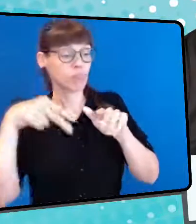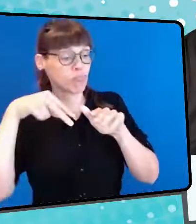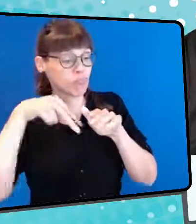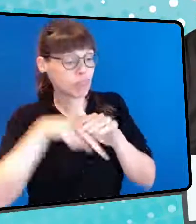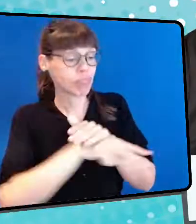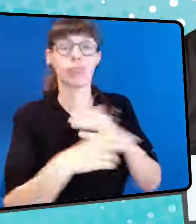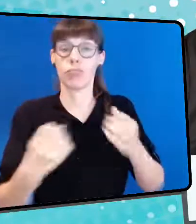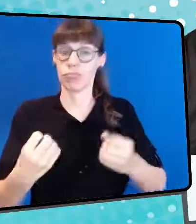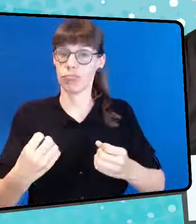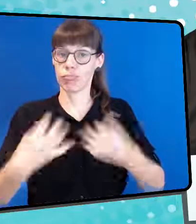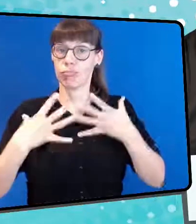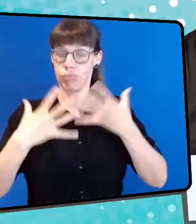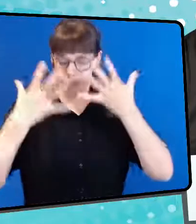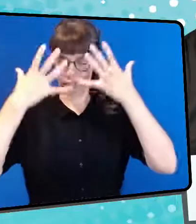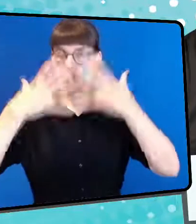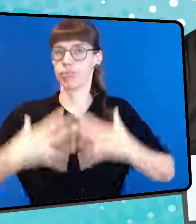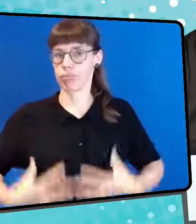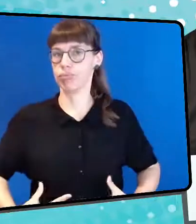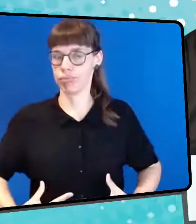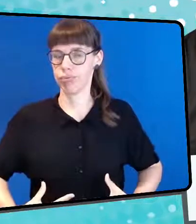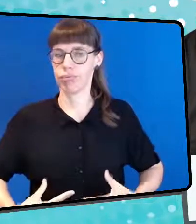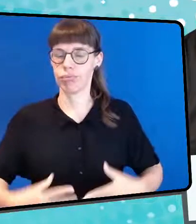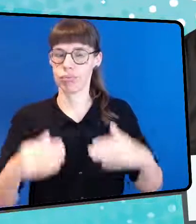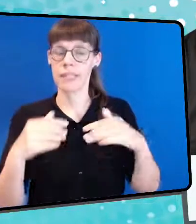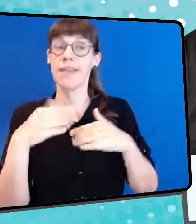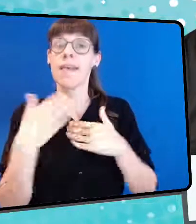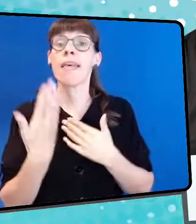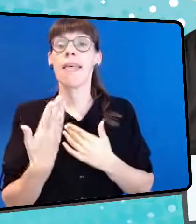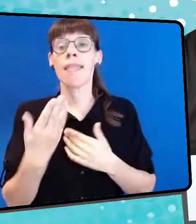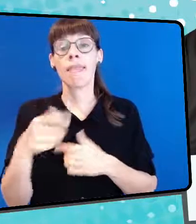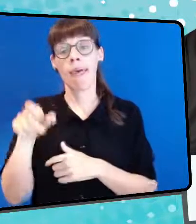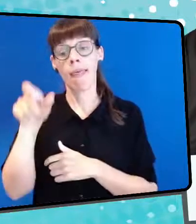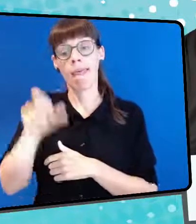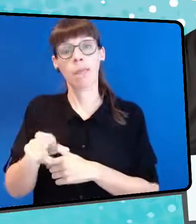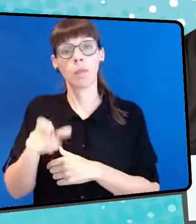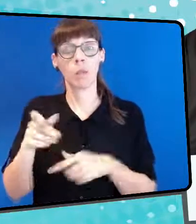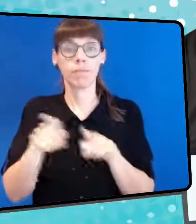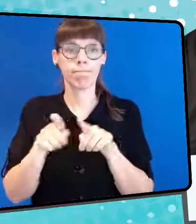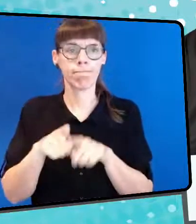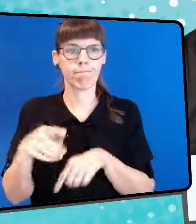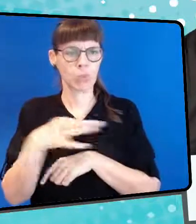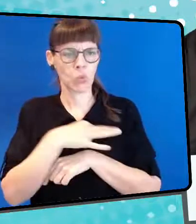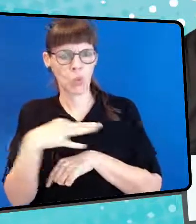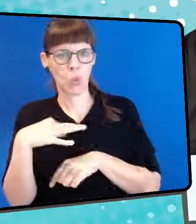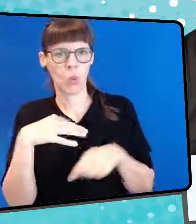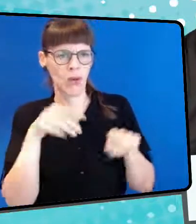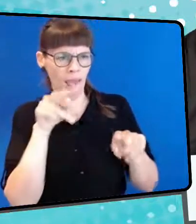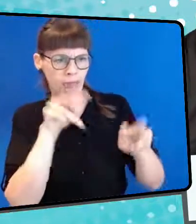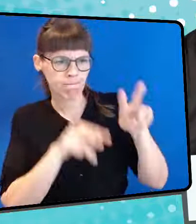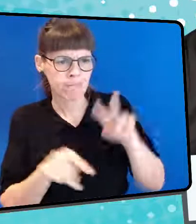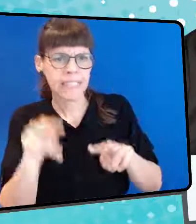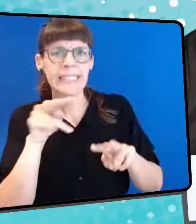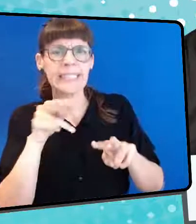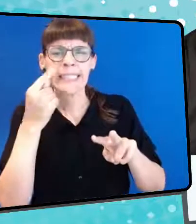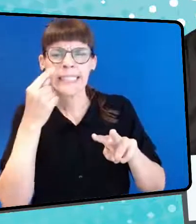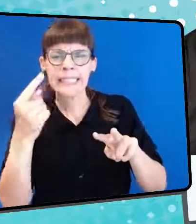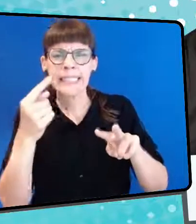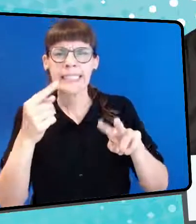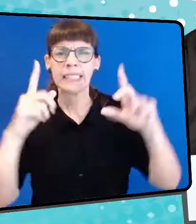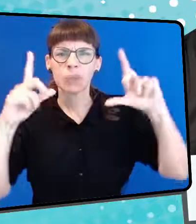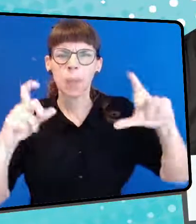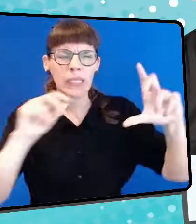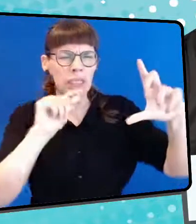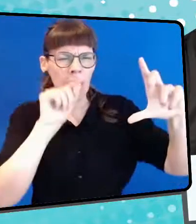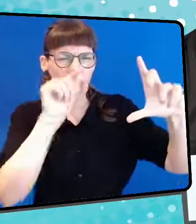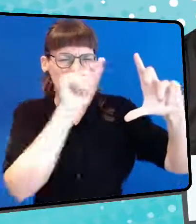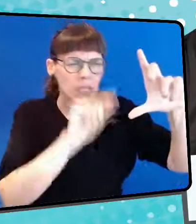scan, and then a clinician has to kind of look at each picture and draw around the tumor, draw around the organs around the tumor